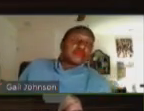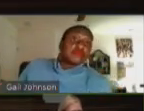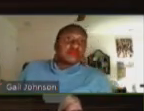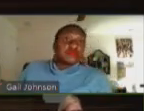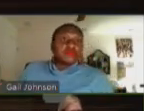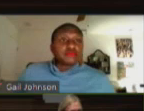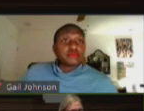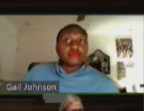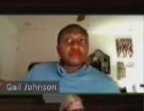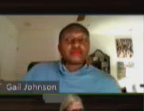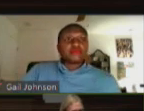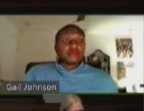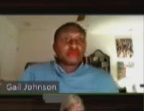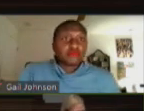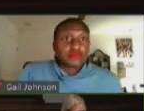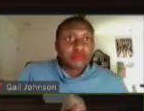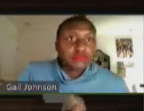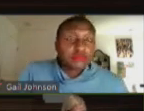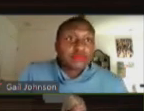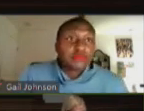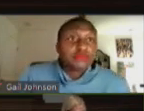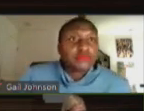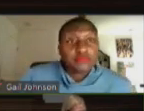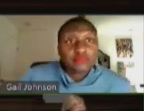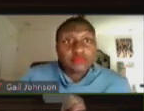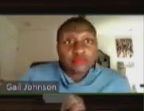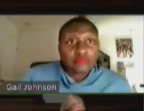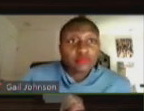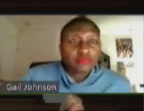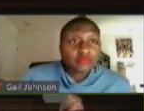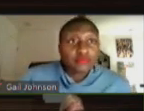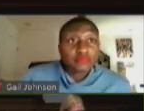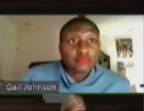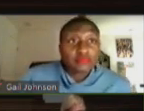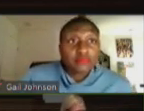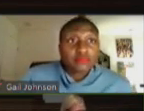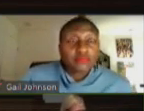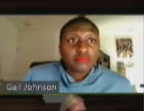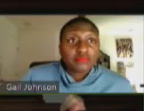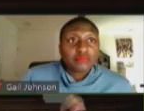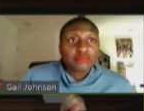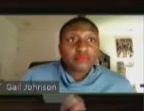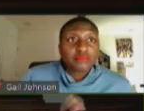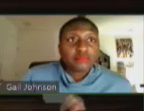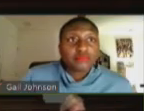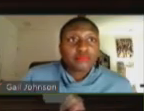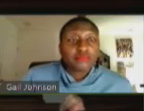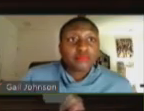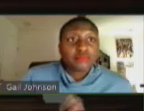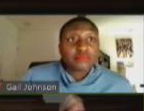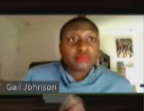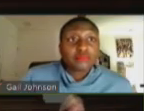to try to create something that was in the community that allowed people to not have to leave Alachua County to get that affordable